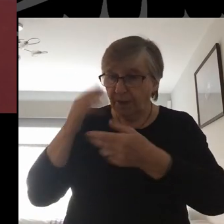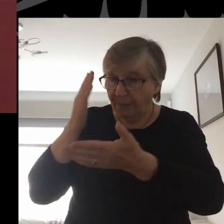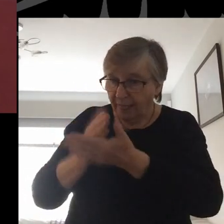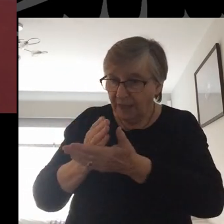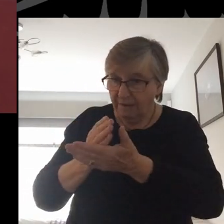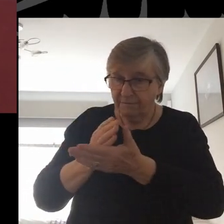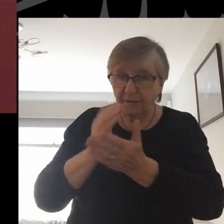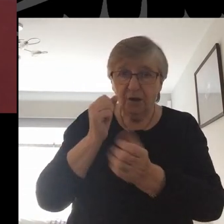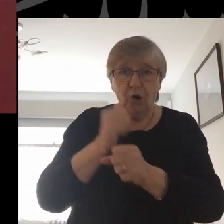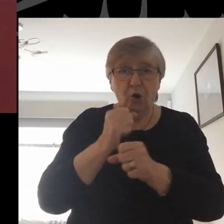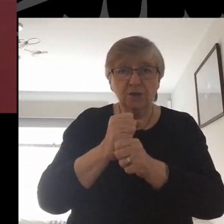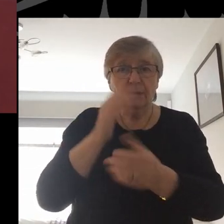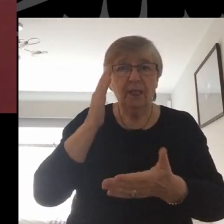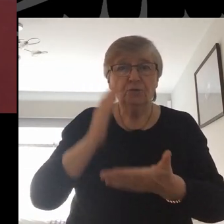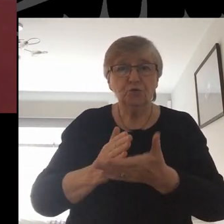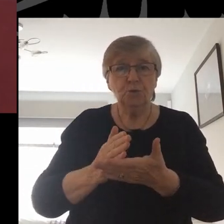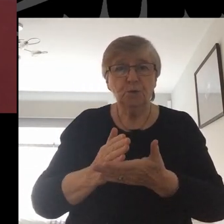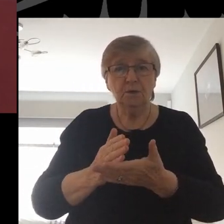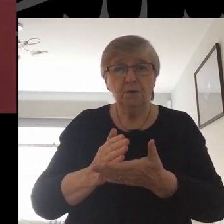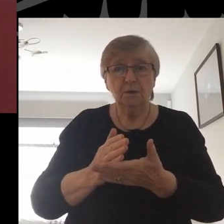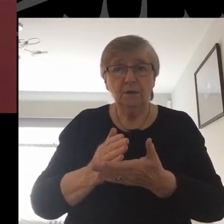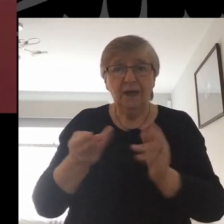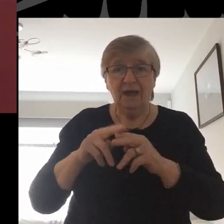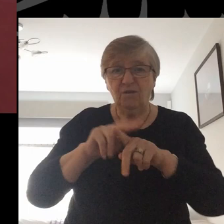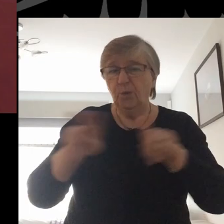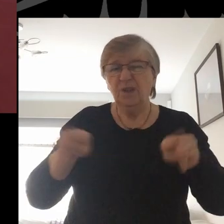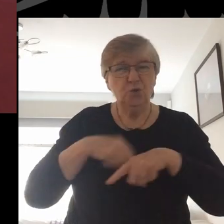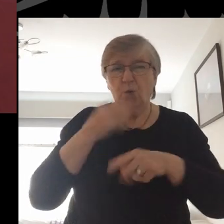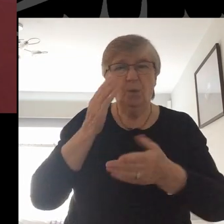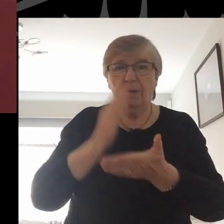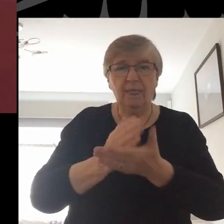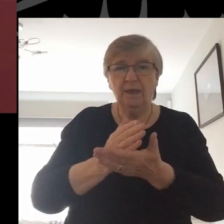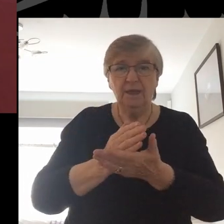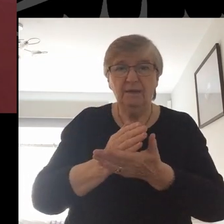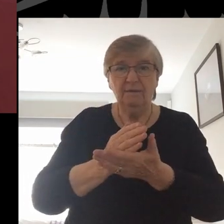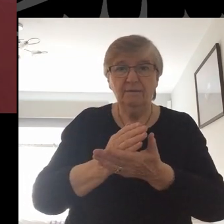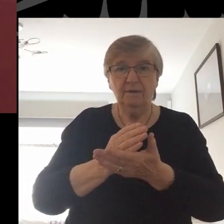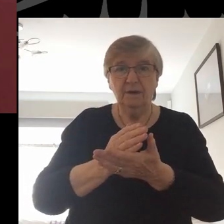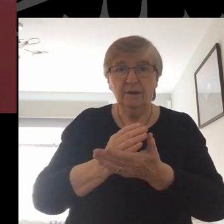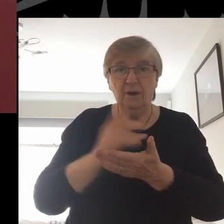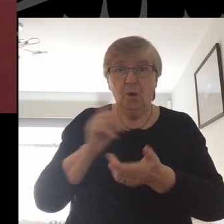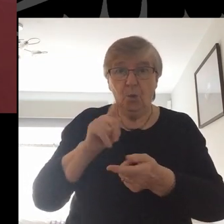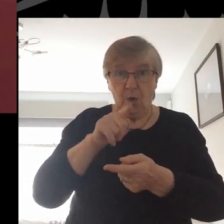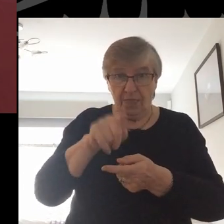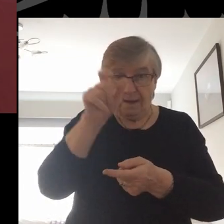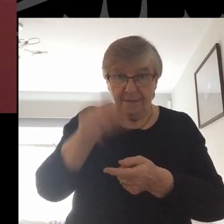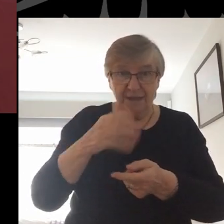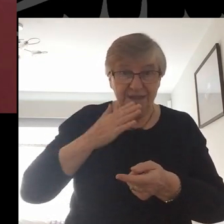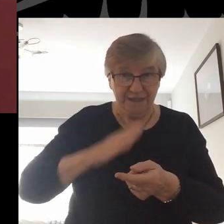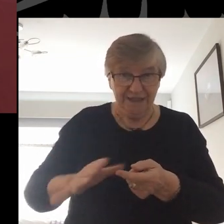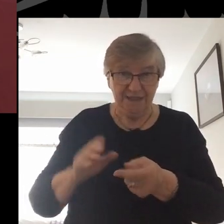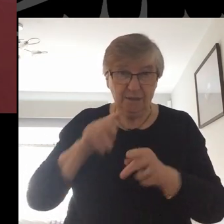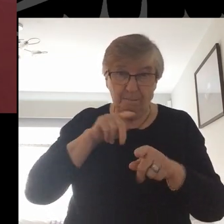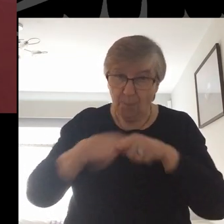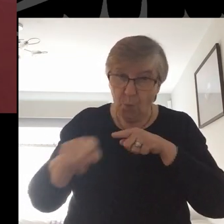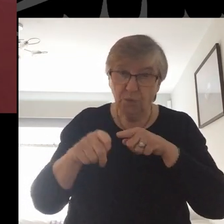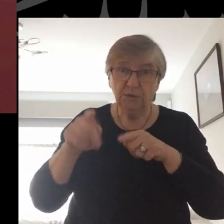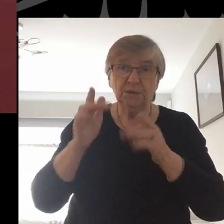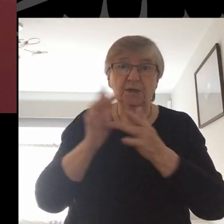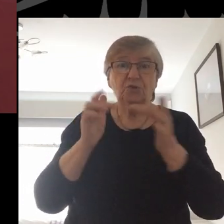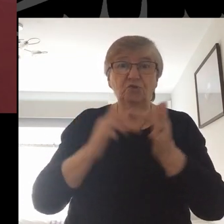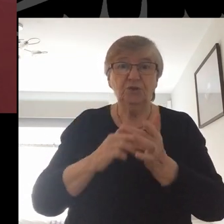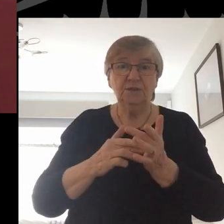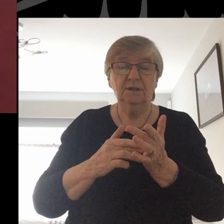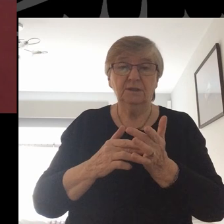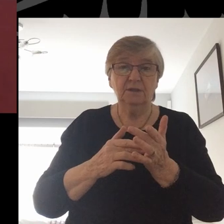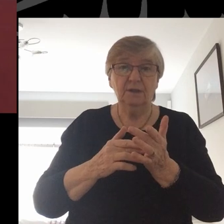is true? Because if we don't believe that what someone most needs is Jesus, then it's the gospel that